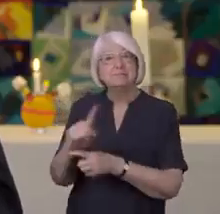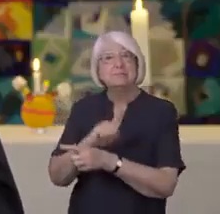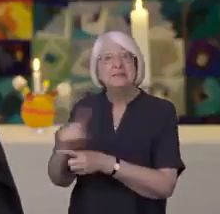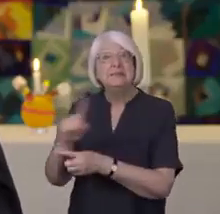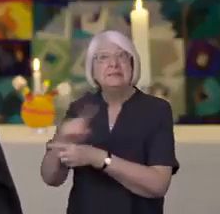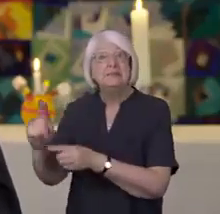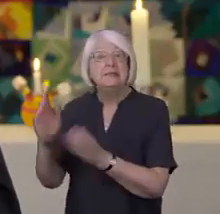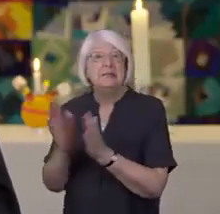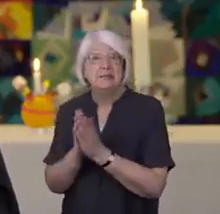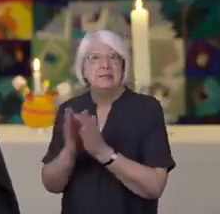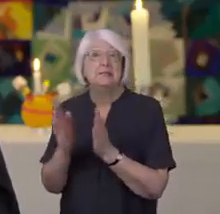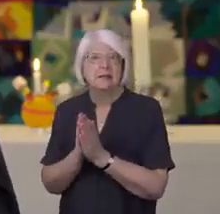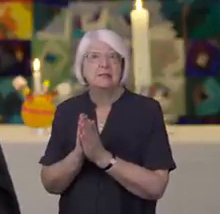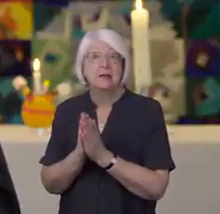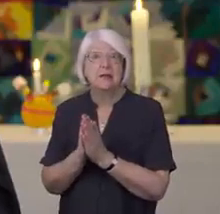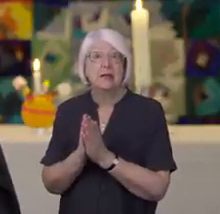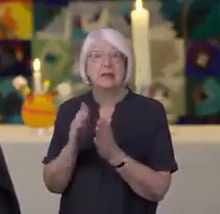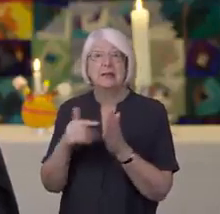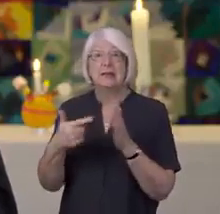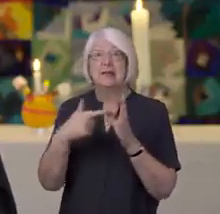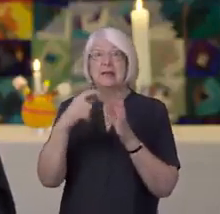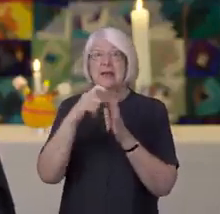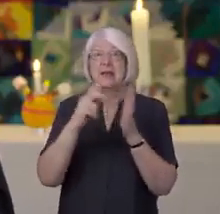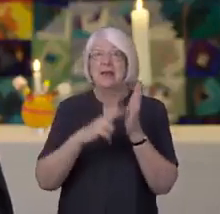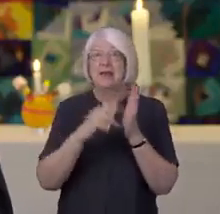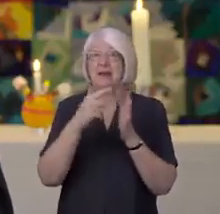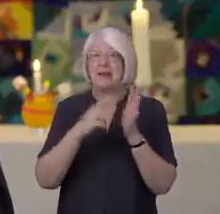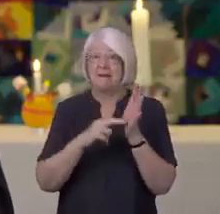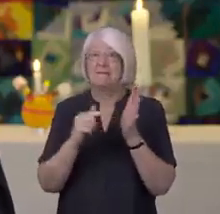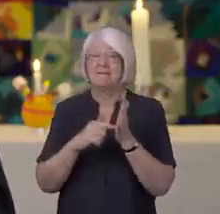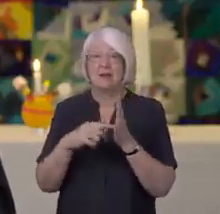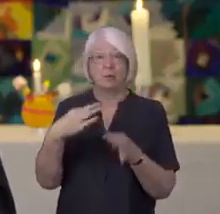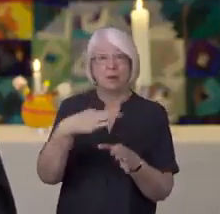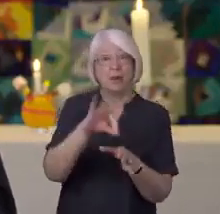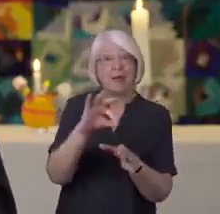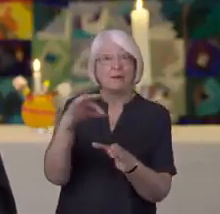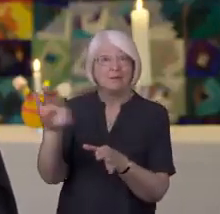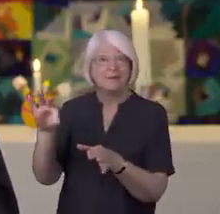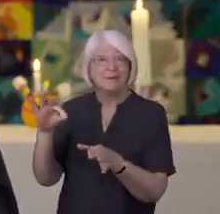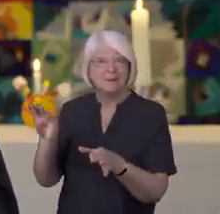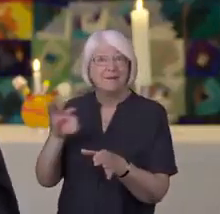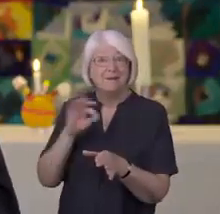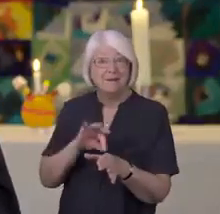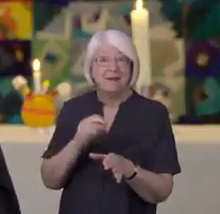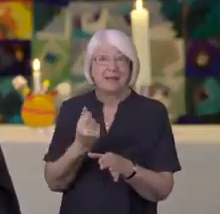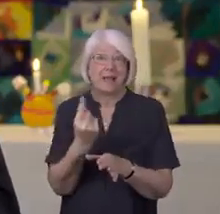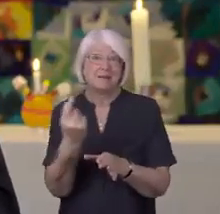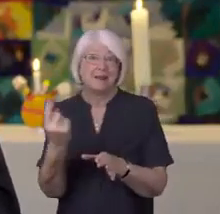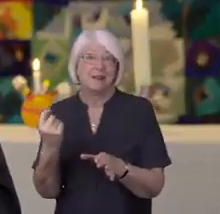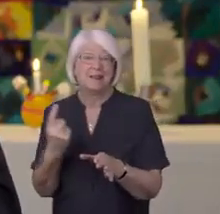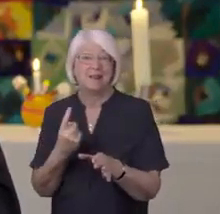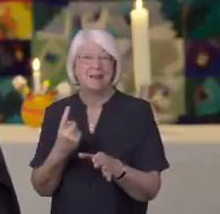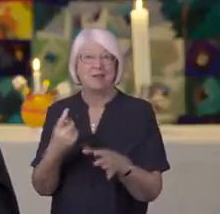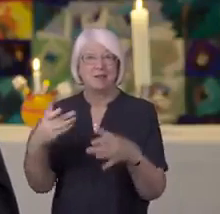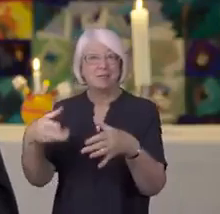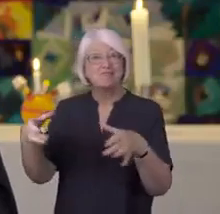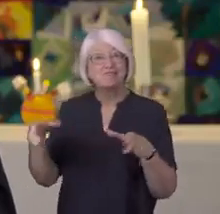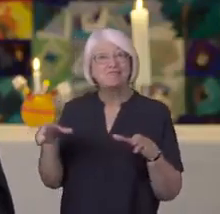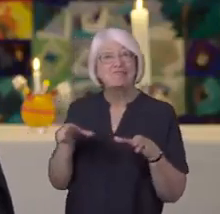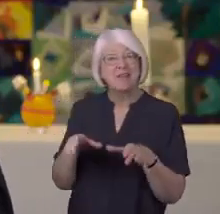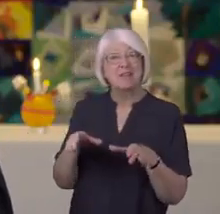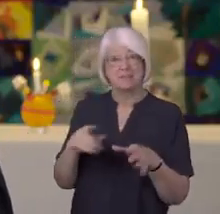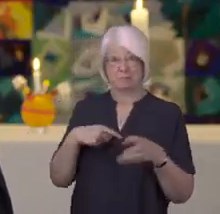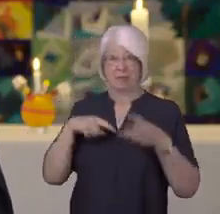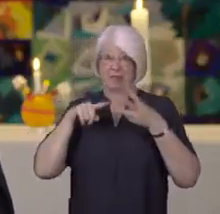a candle on the Advent wreath to remind us of those who prepared the way for Jesus, the light of the world. And on